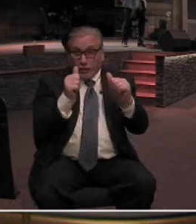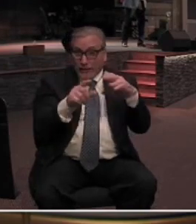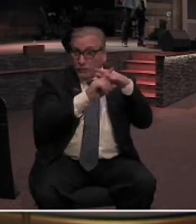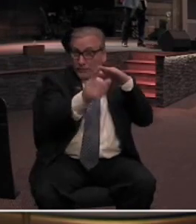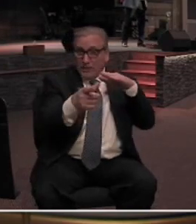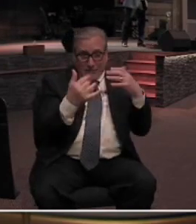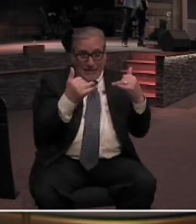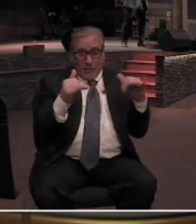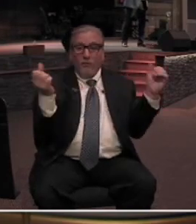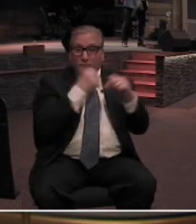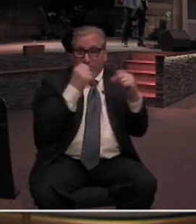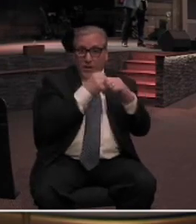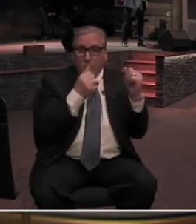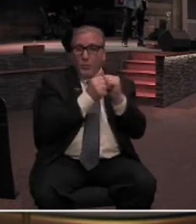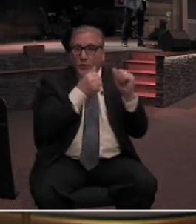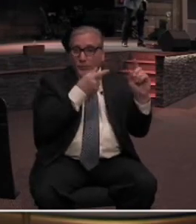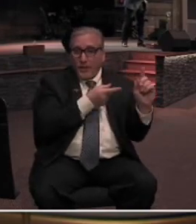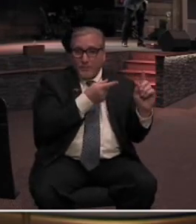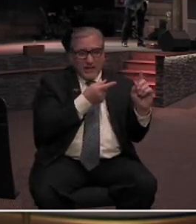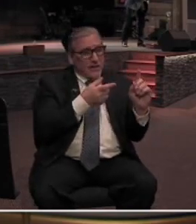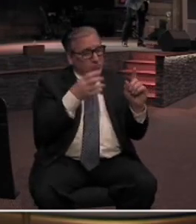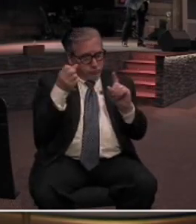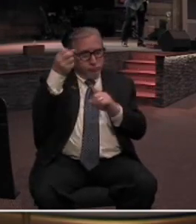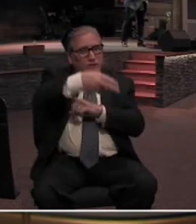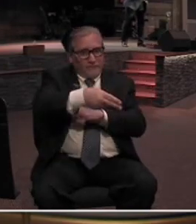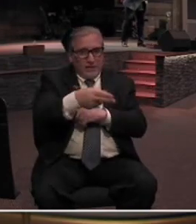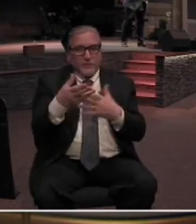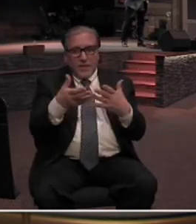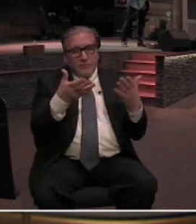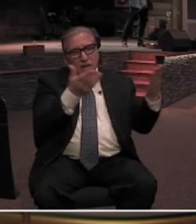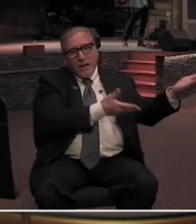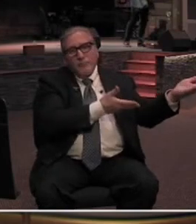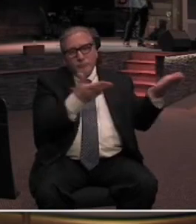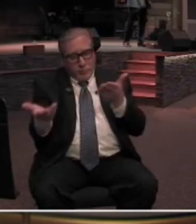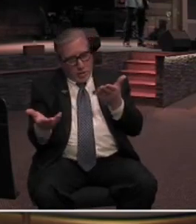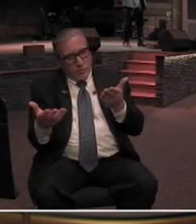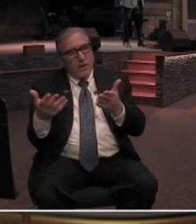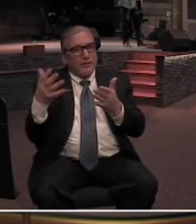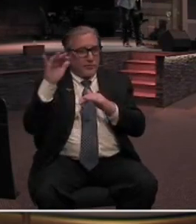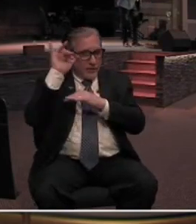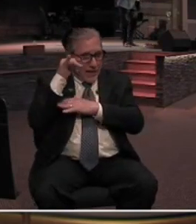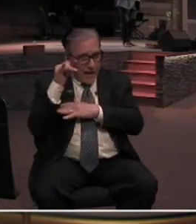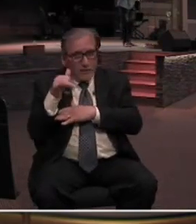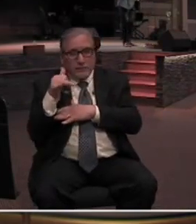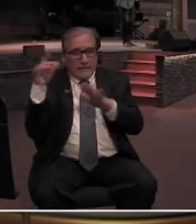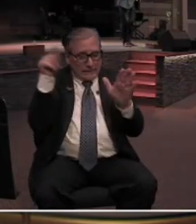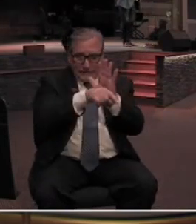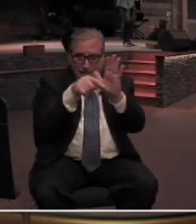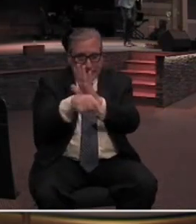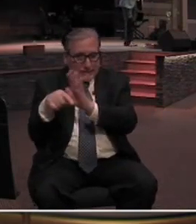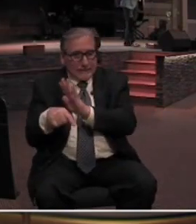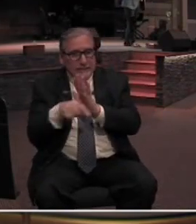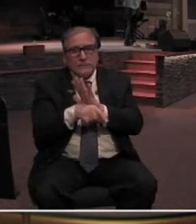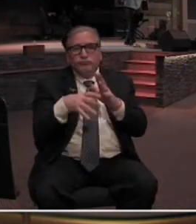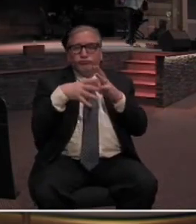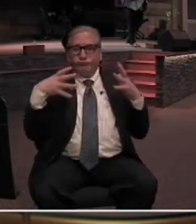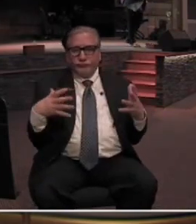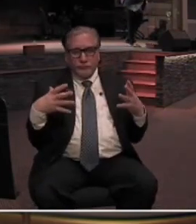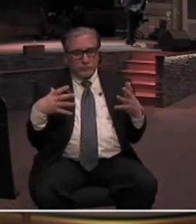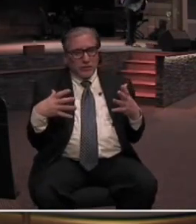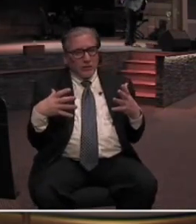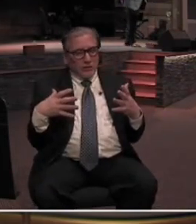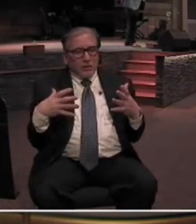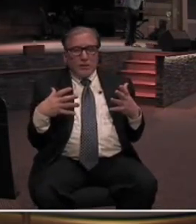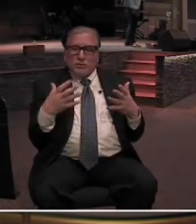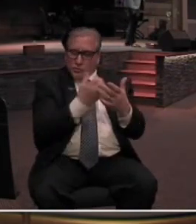them. "And he defeated them and brought away their cattle and smote them with a great slaughter. So David saved the inhabitants of